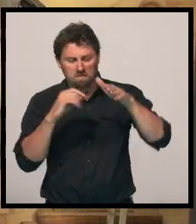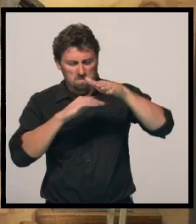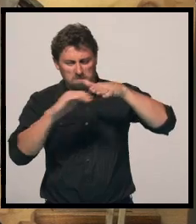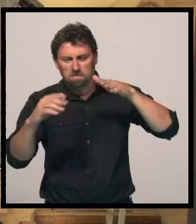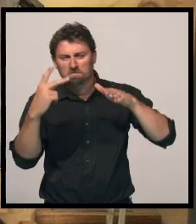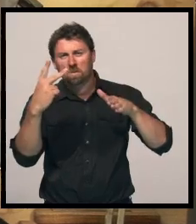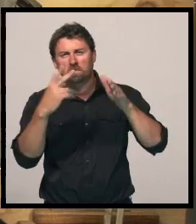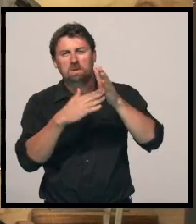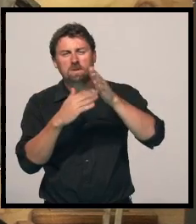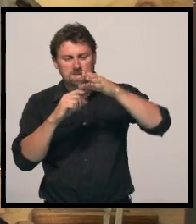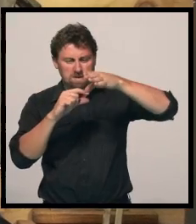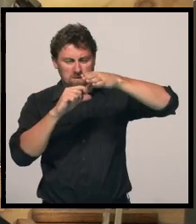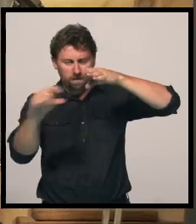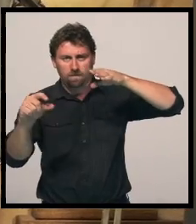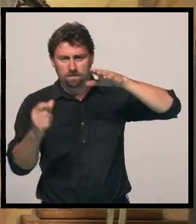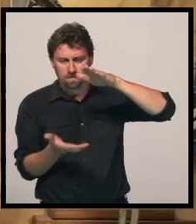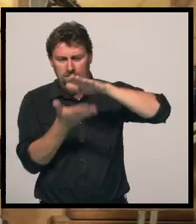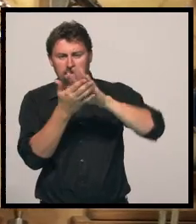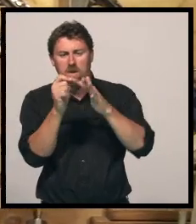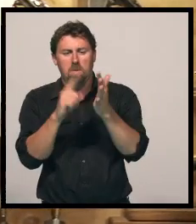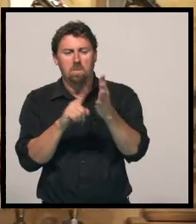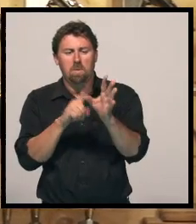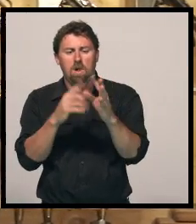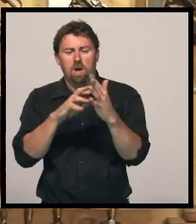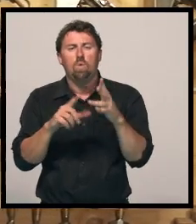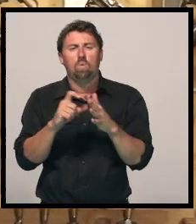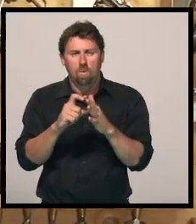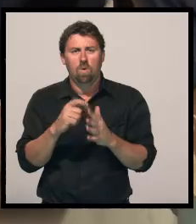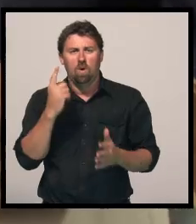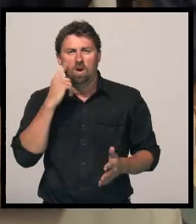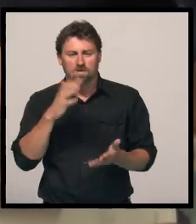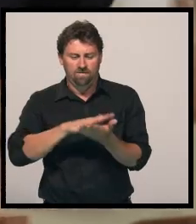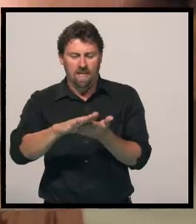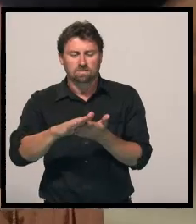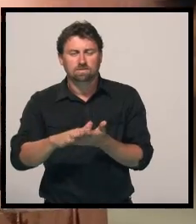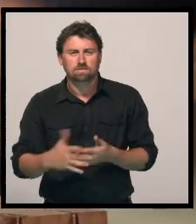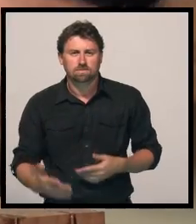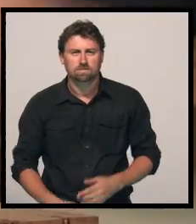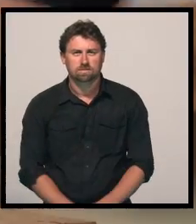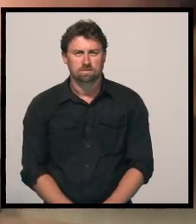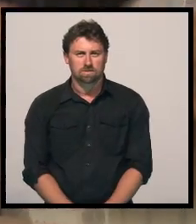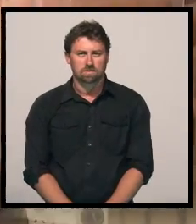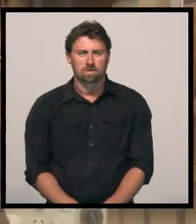bit of plywood, then you've got a nice flat surface. And we'll just sand it.